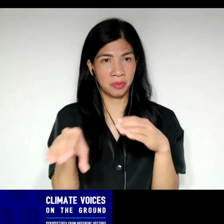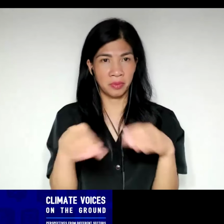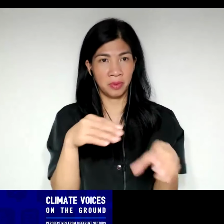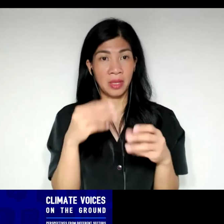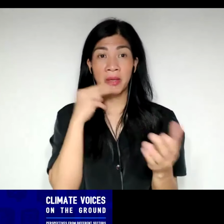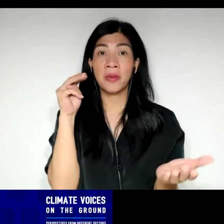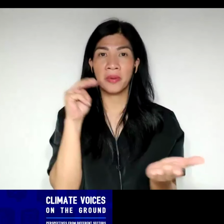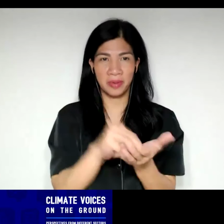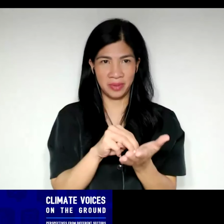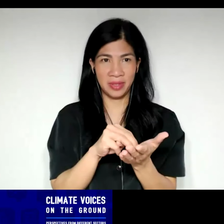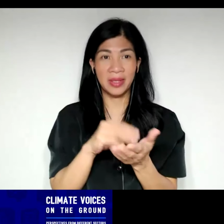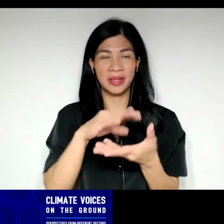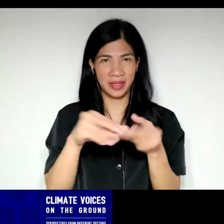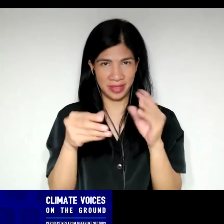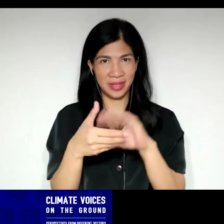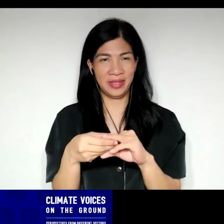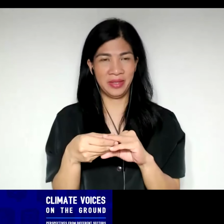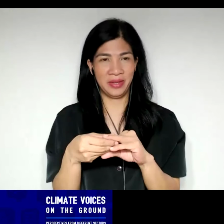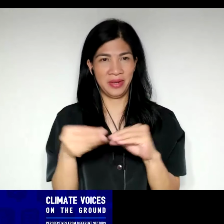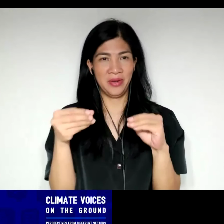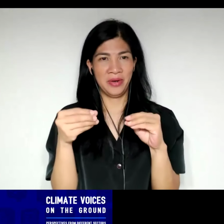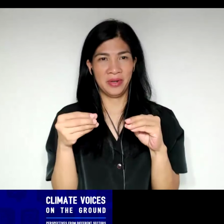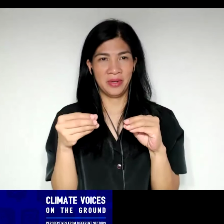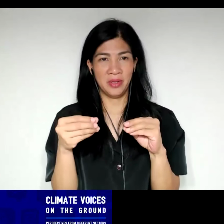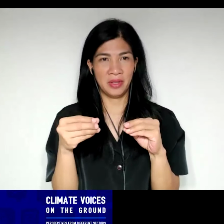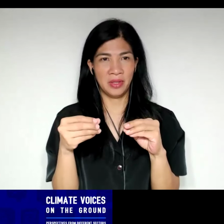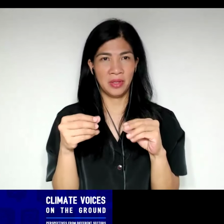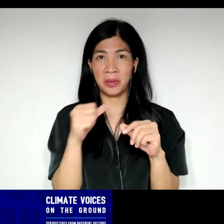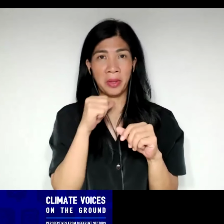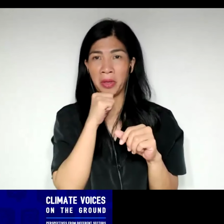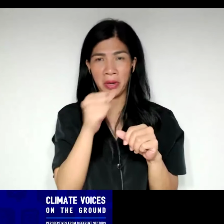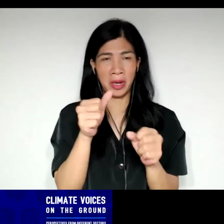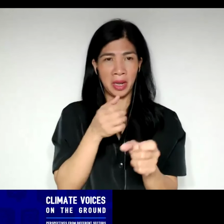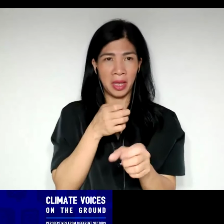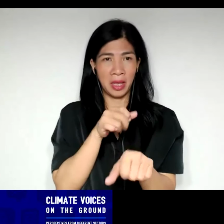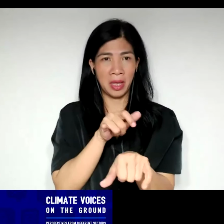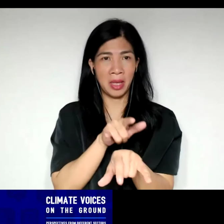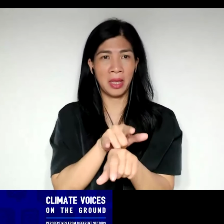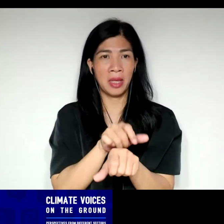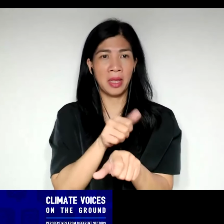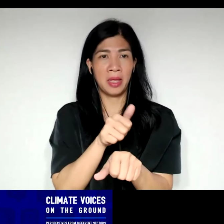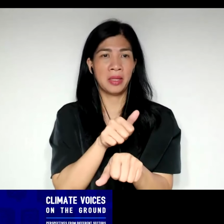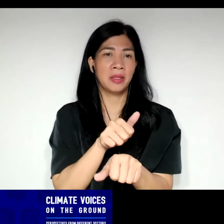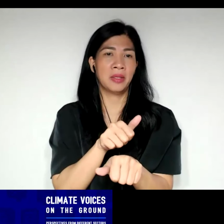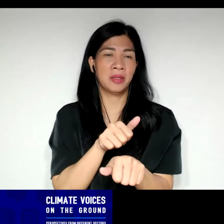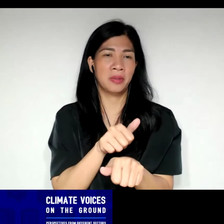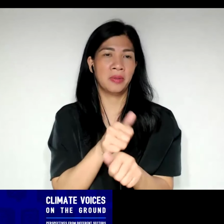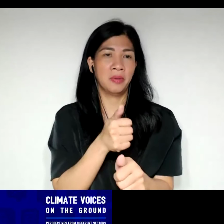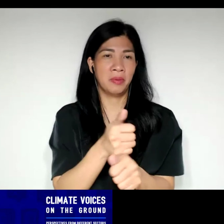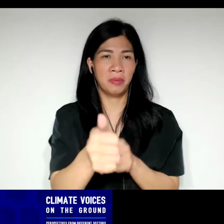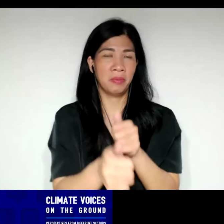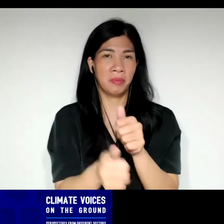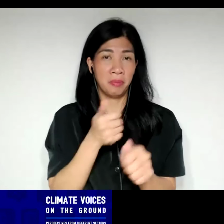message. This is their narrative. To don't blame us because you're using our products. You should blame yourself. It's like in the